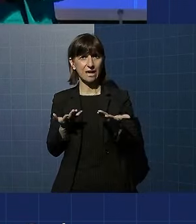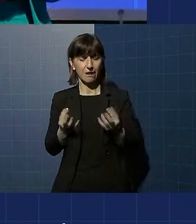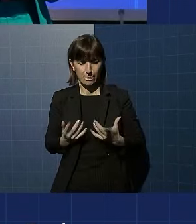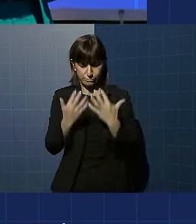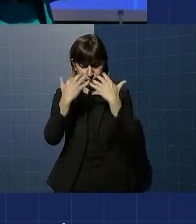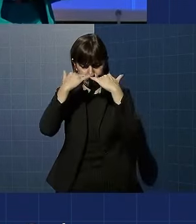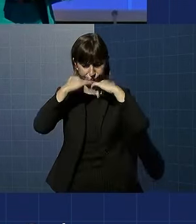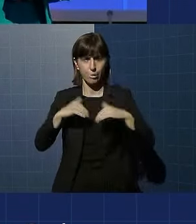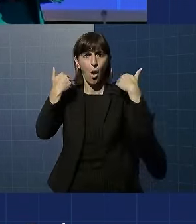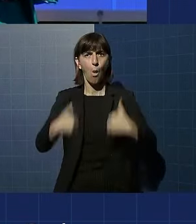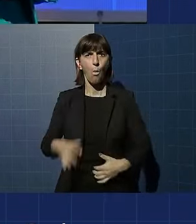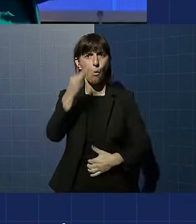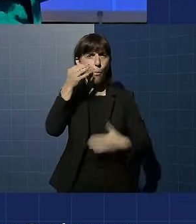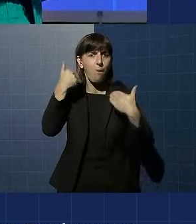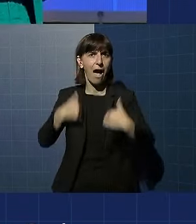and to protect the astronauts from.